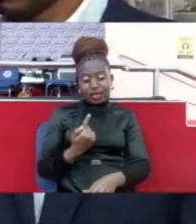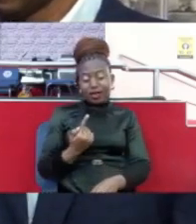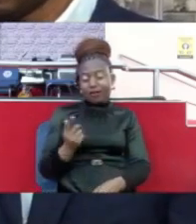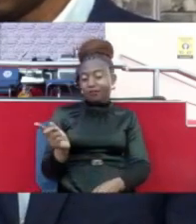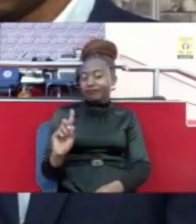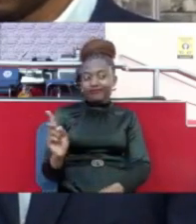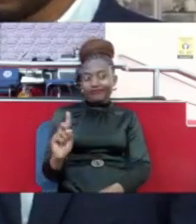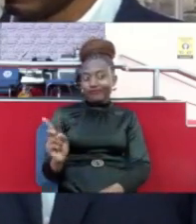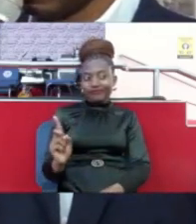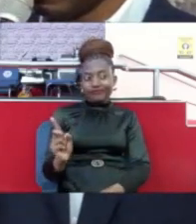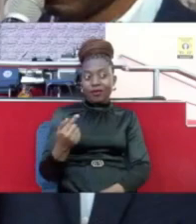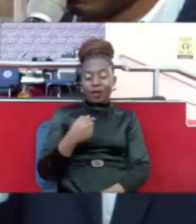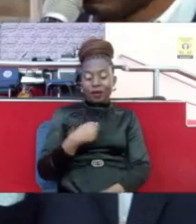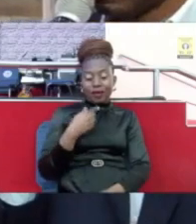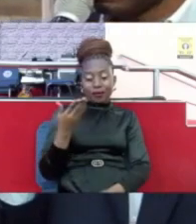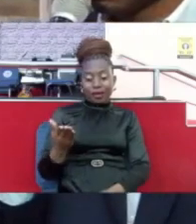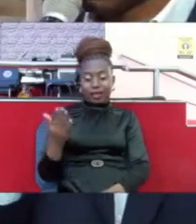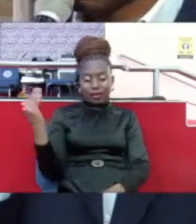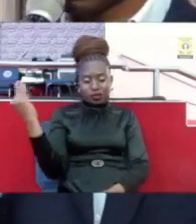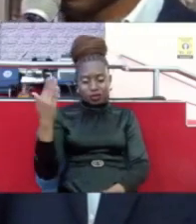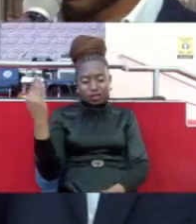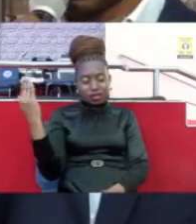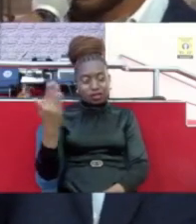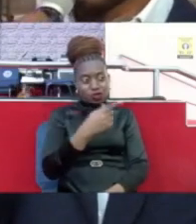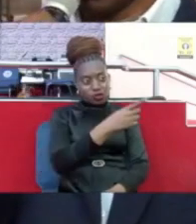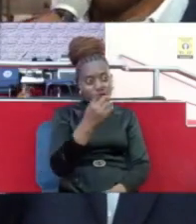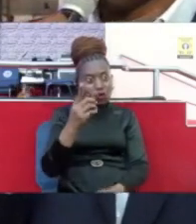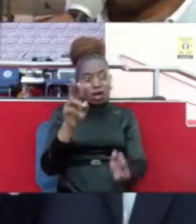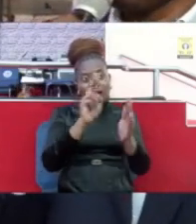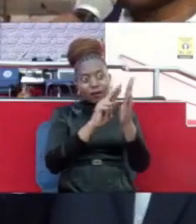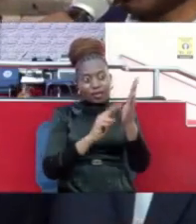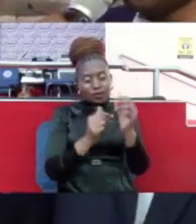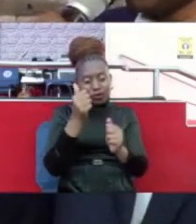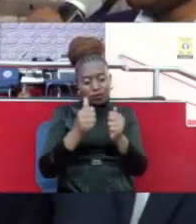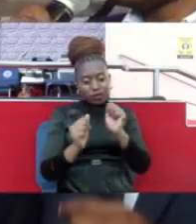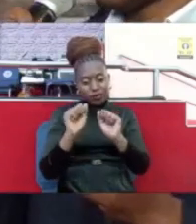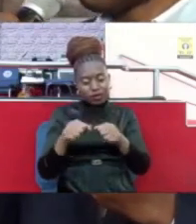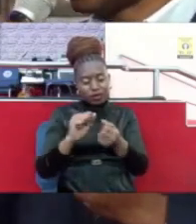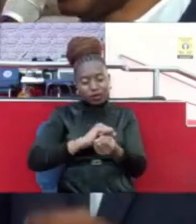I'm here to teach you a principle that could change your destiny.